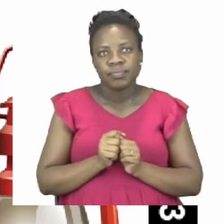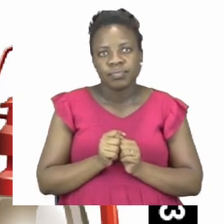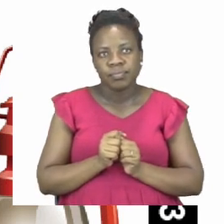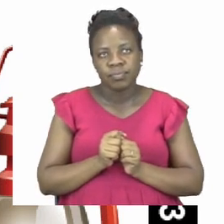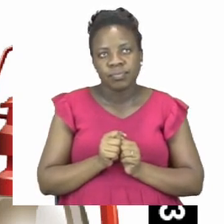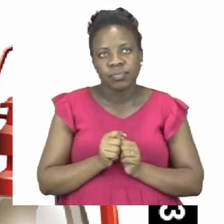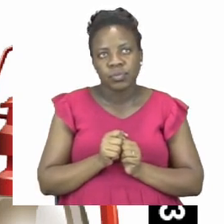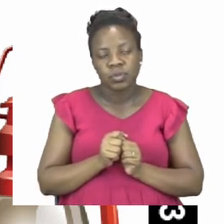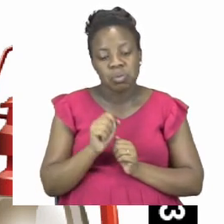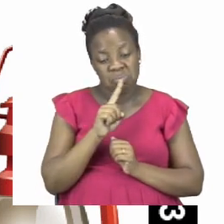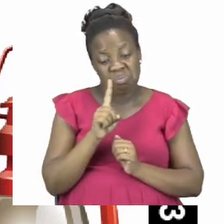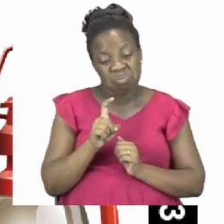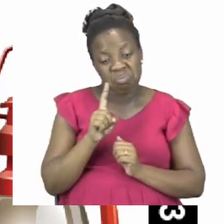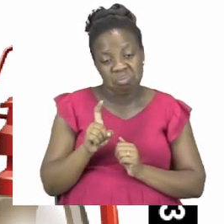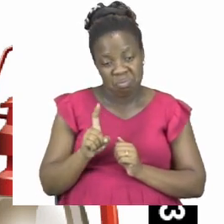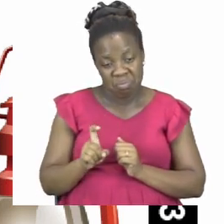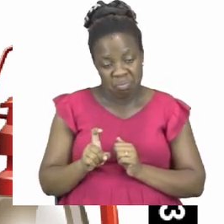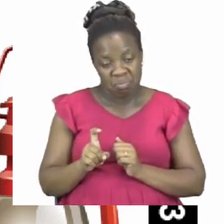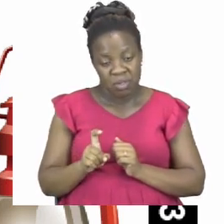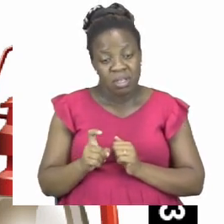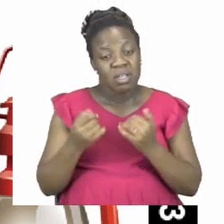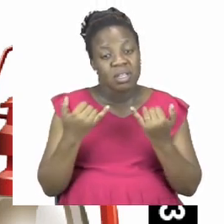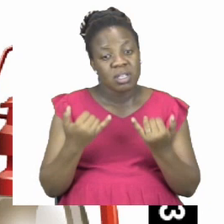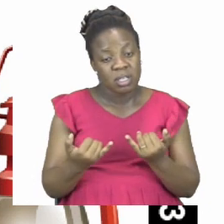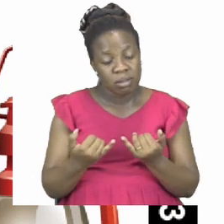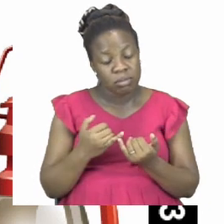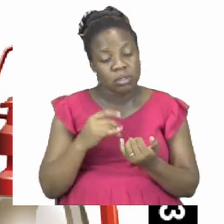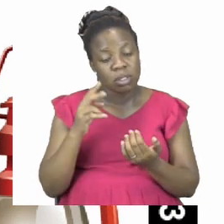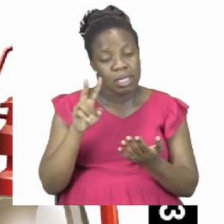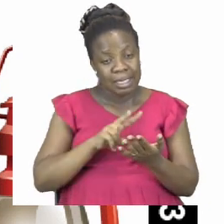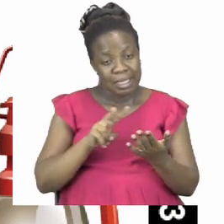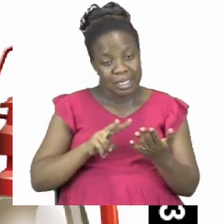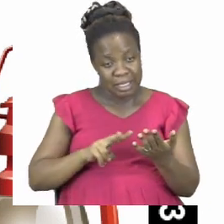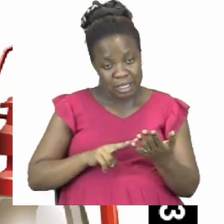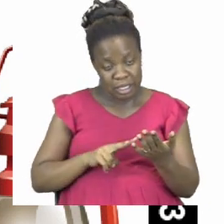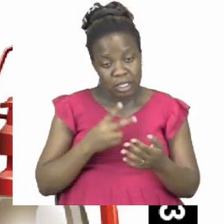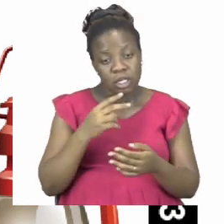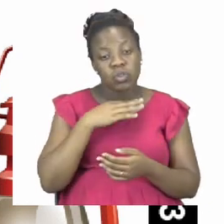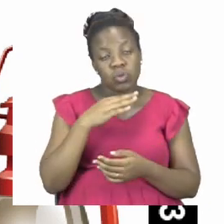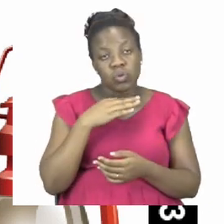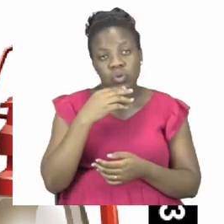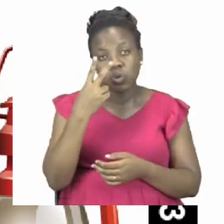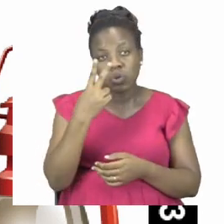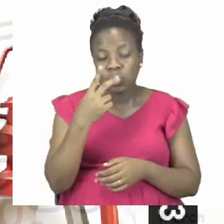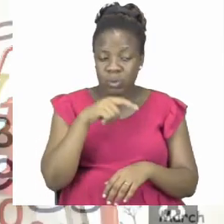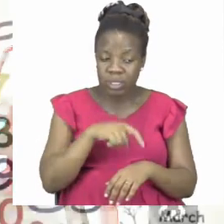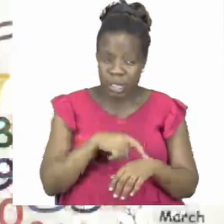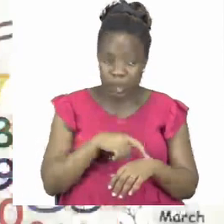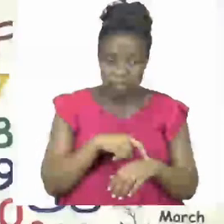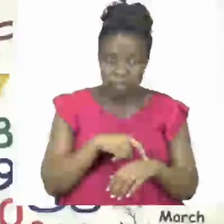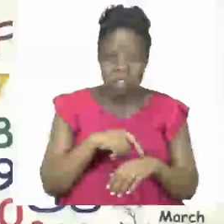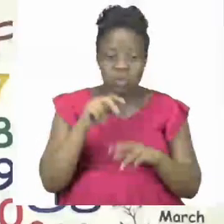are with our questions, and now it's time to read the comprehension a second time. But because you are big boys and